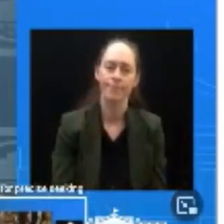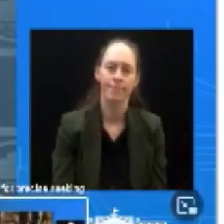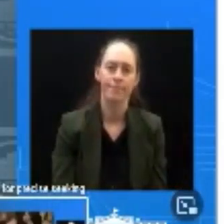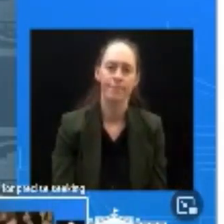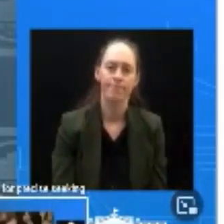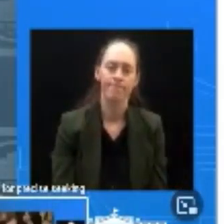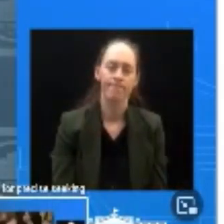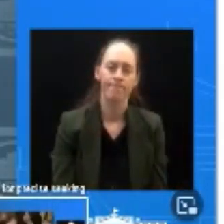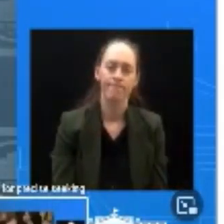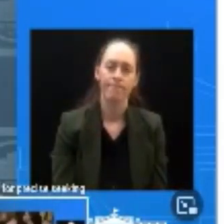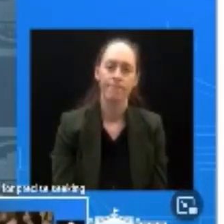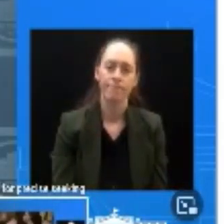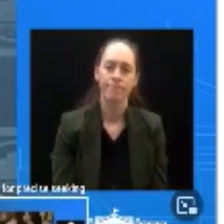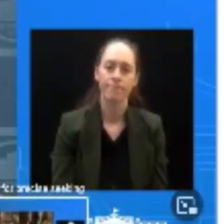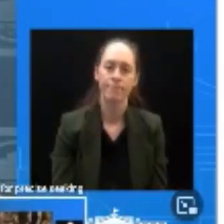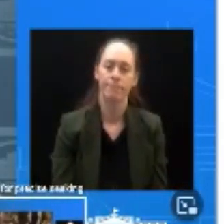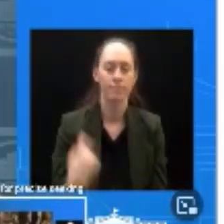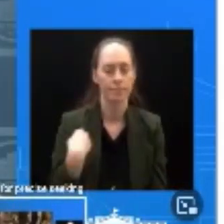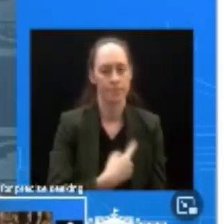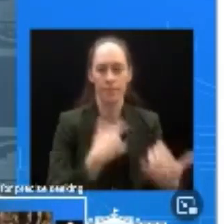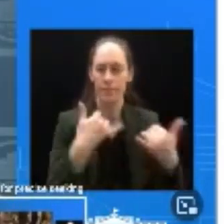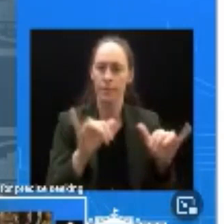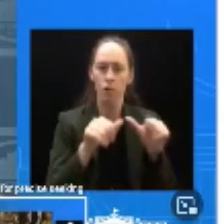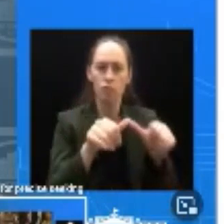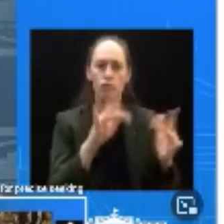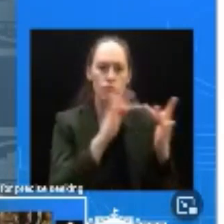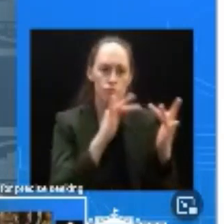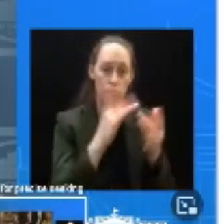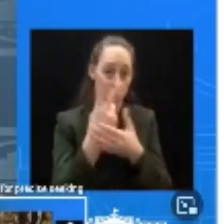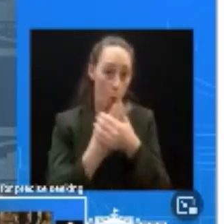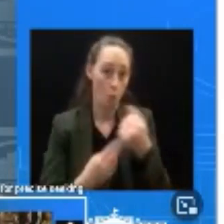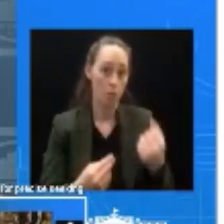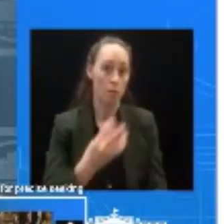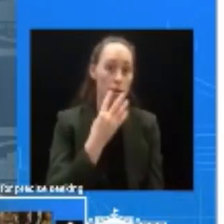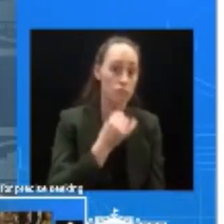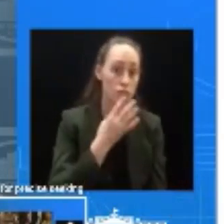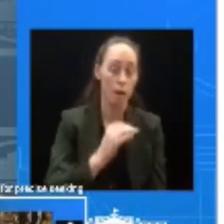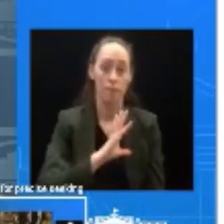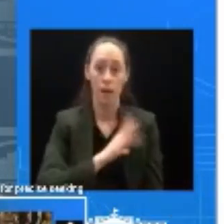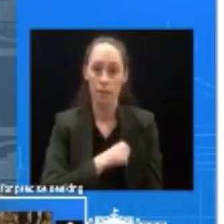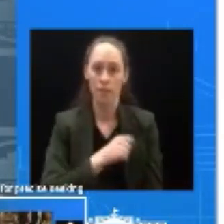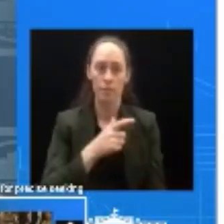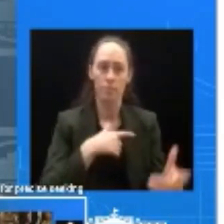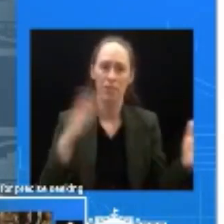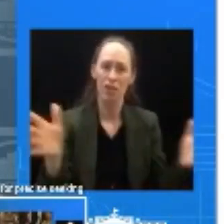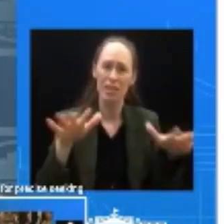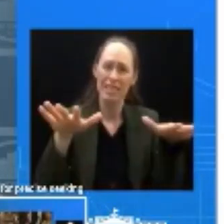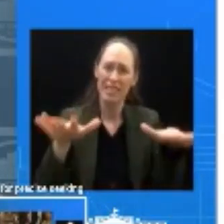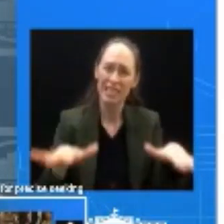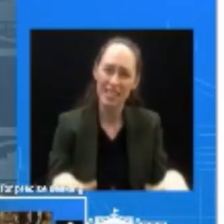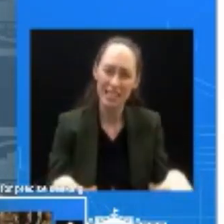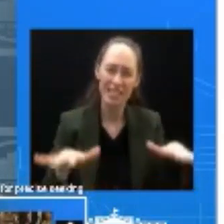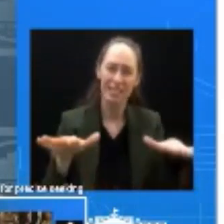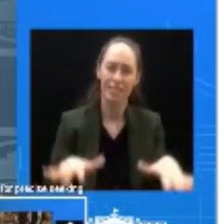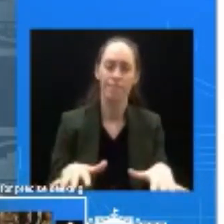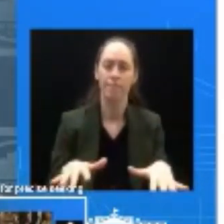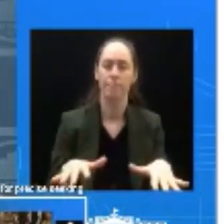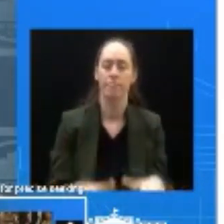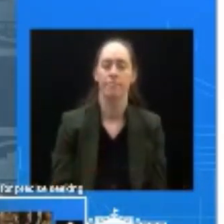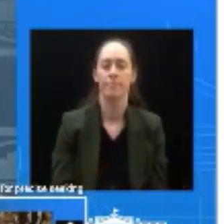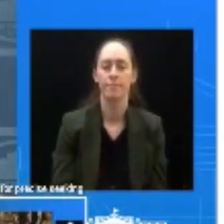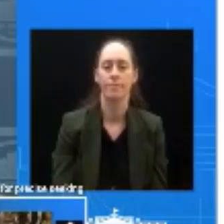Authority on the recent violence and to urge de-escalation. We underscore the urgent need for all parties